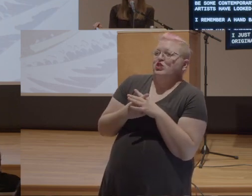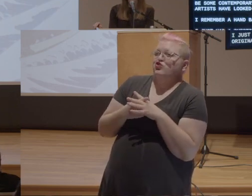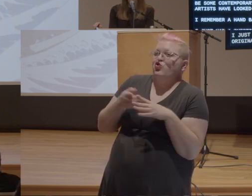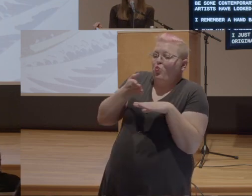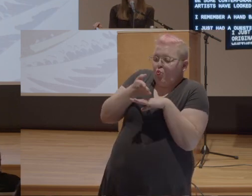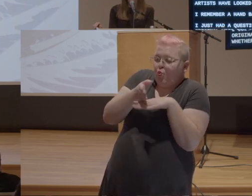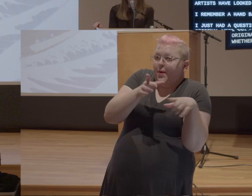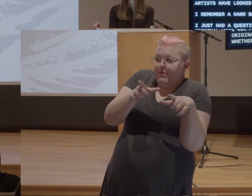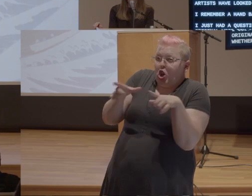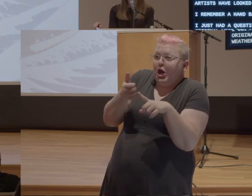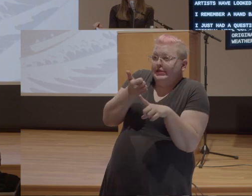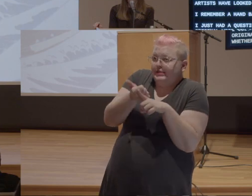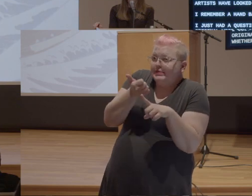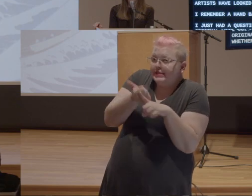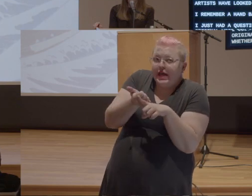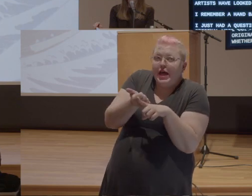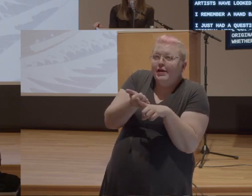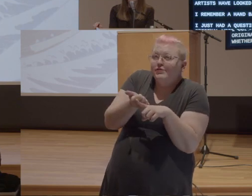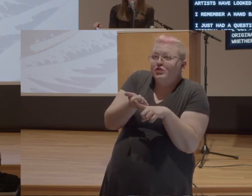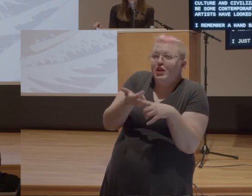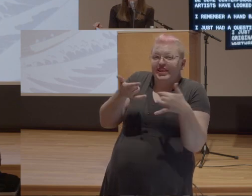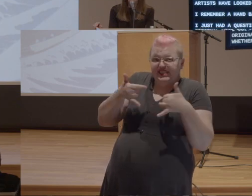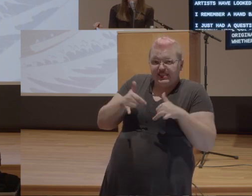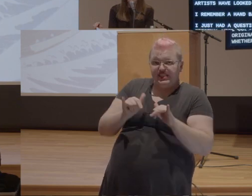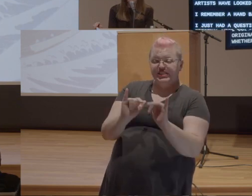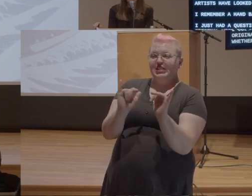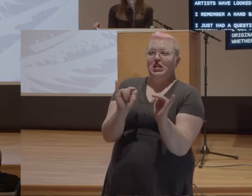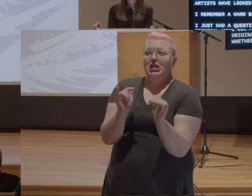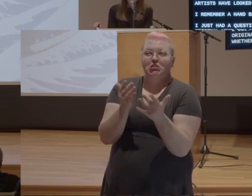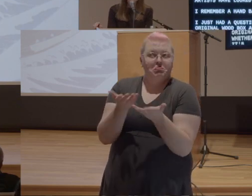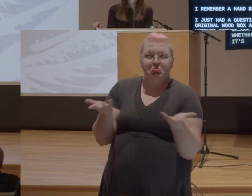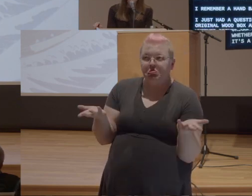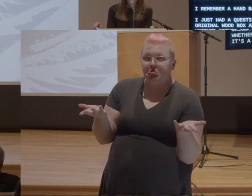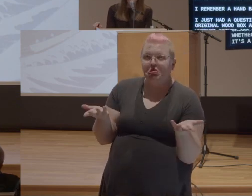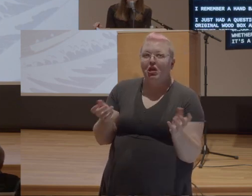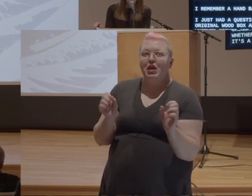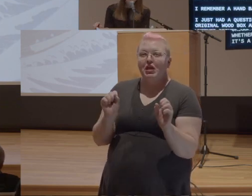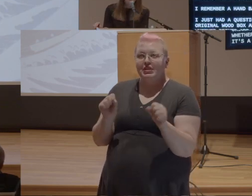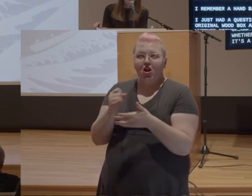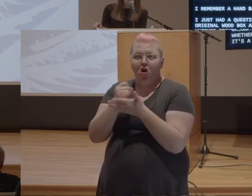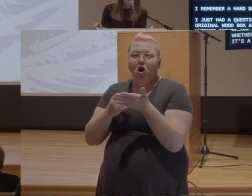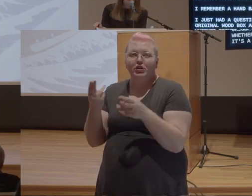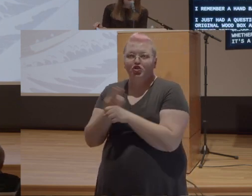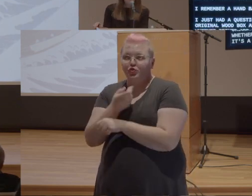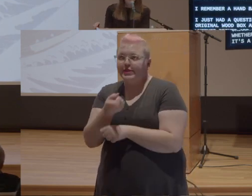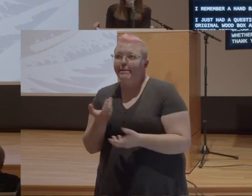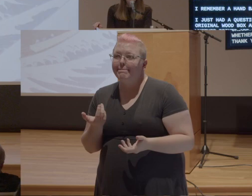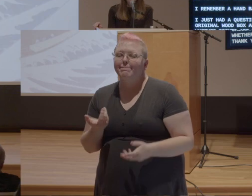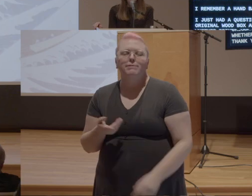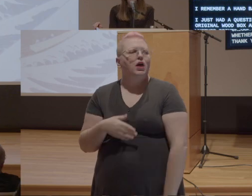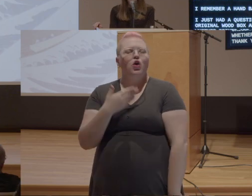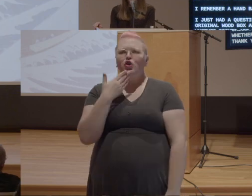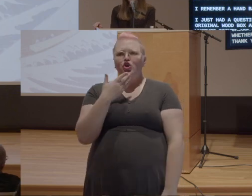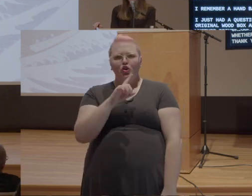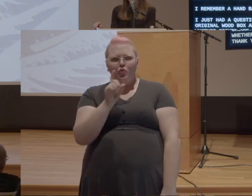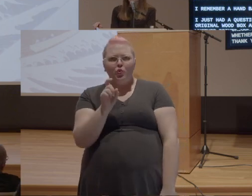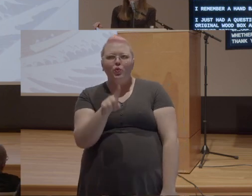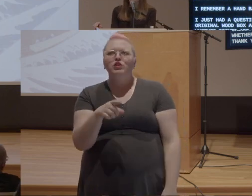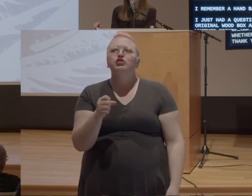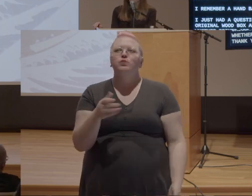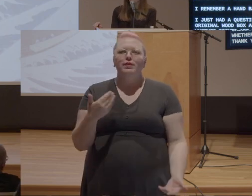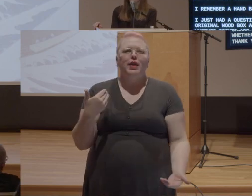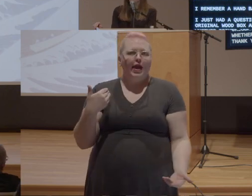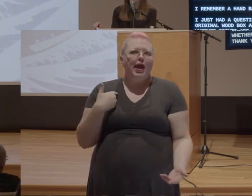whether prints are still being made from them. That's a really great question. Thank you very much. So there are some